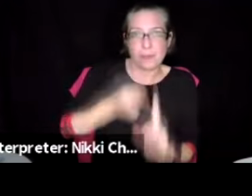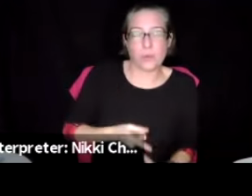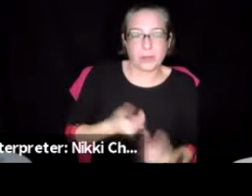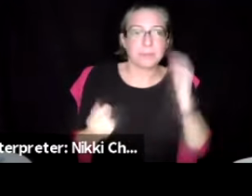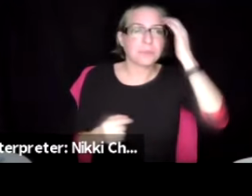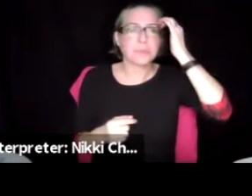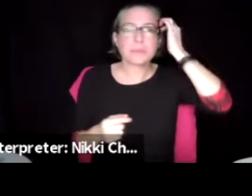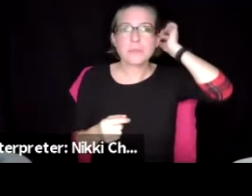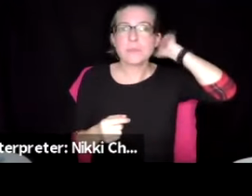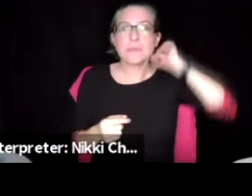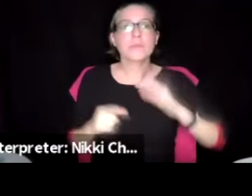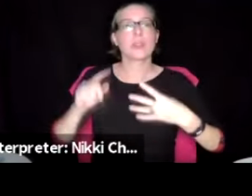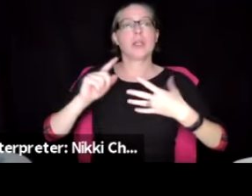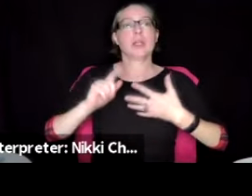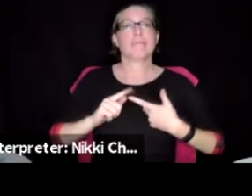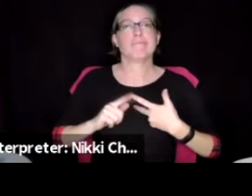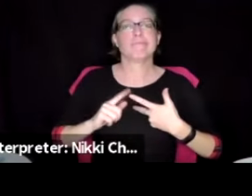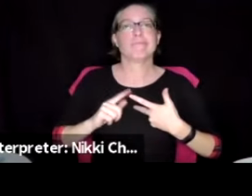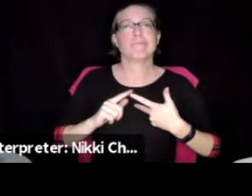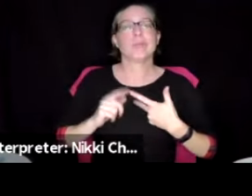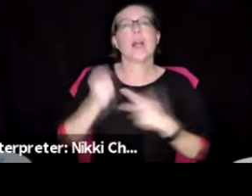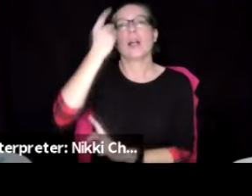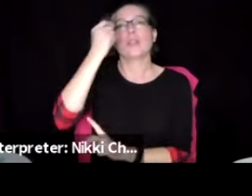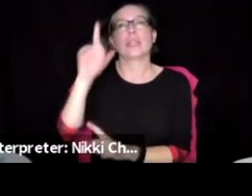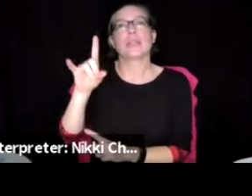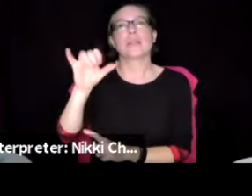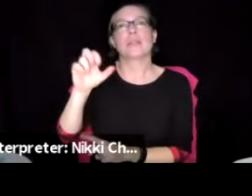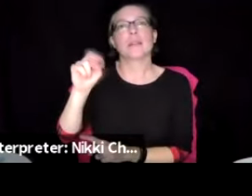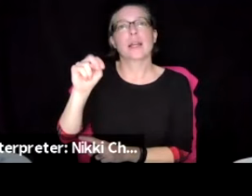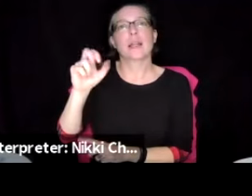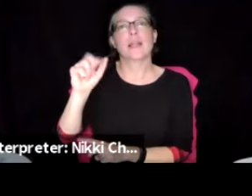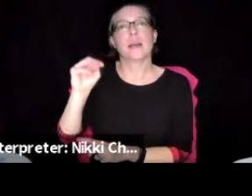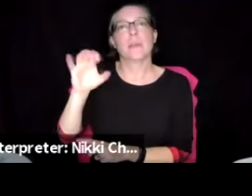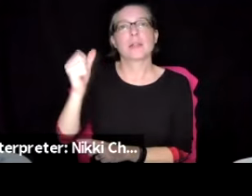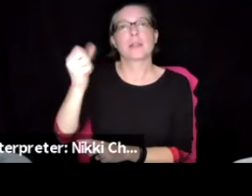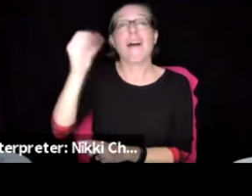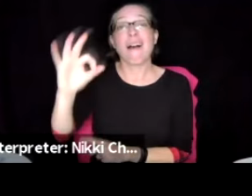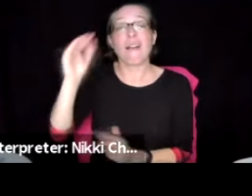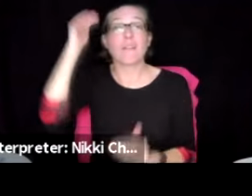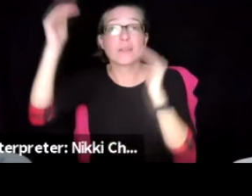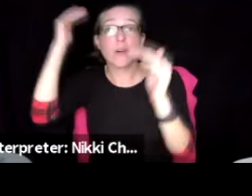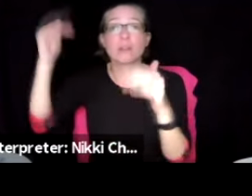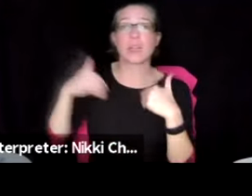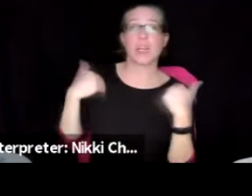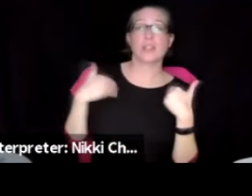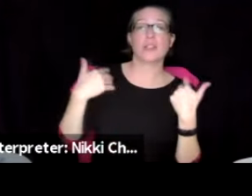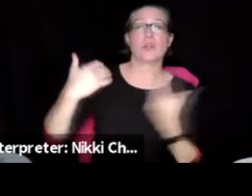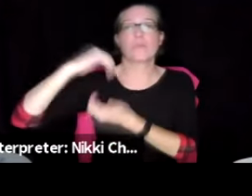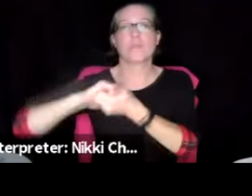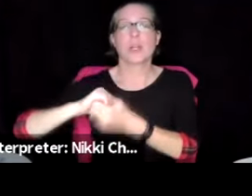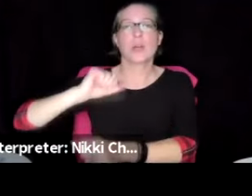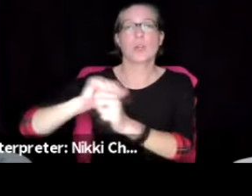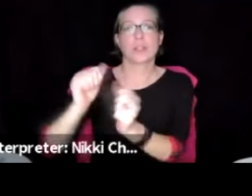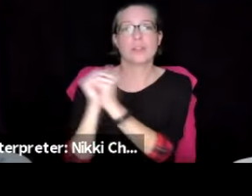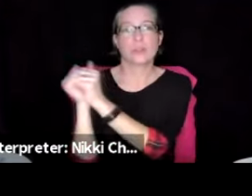working together, of sharing power and seeing each other as resources, to come together